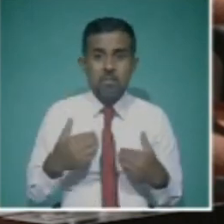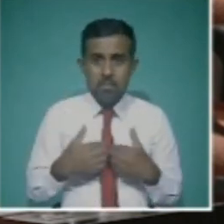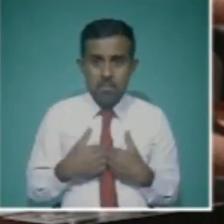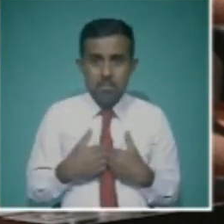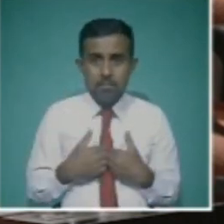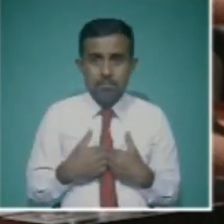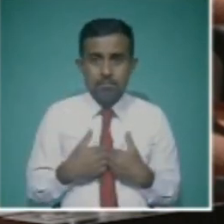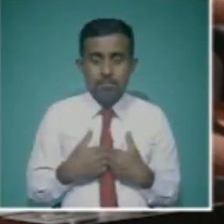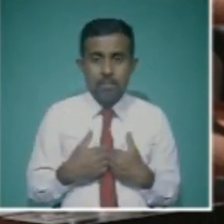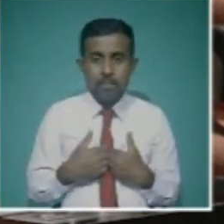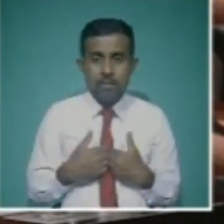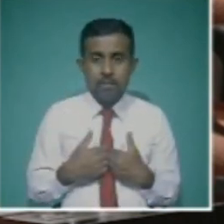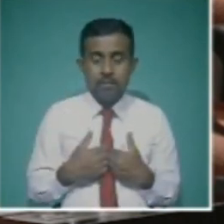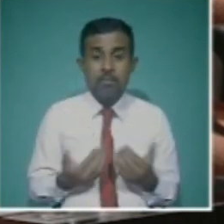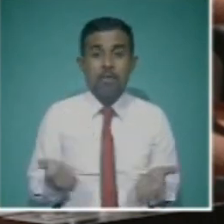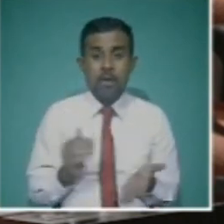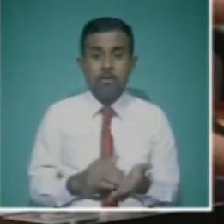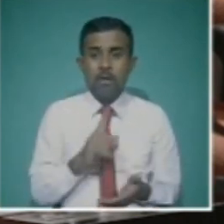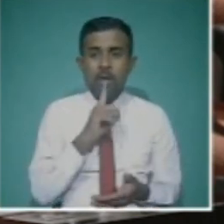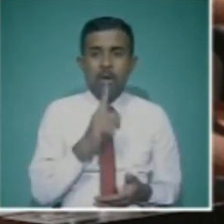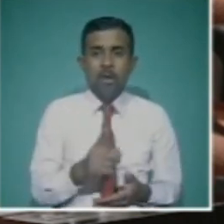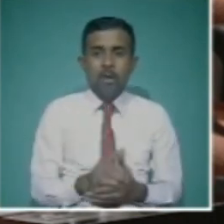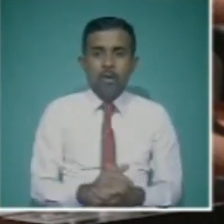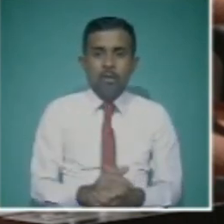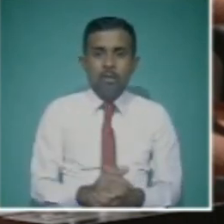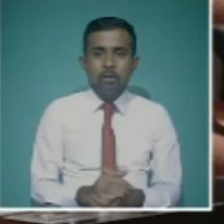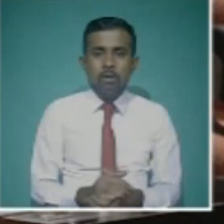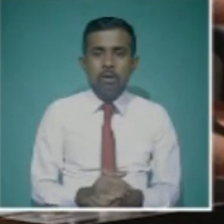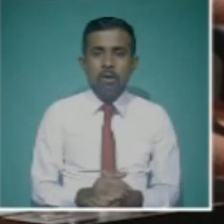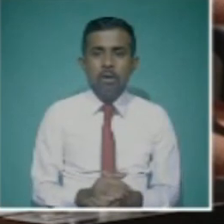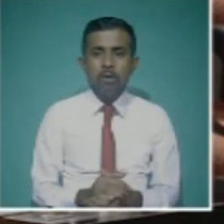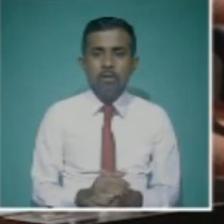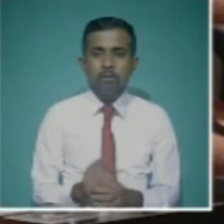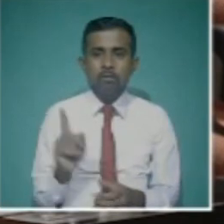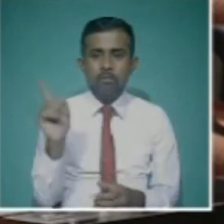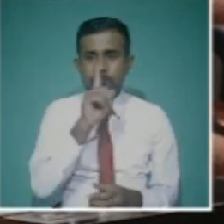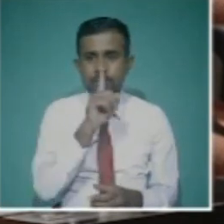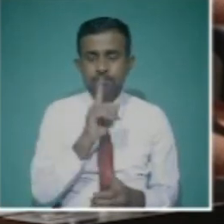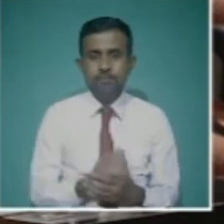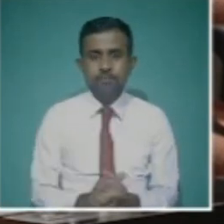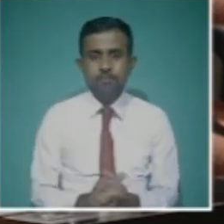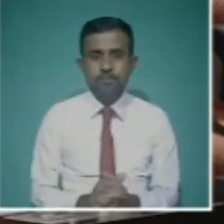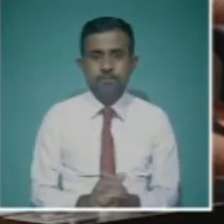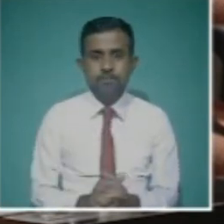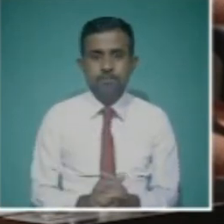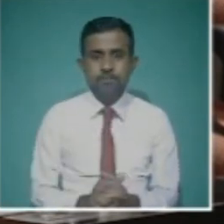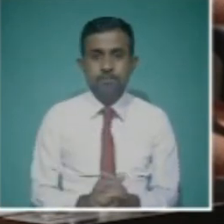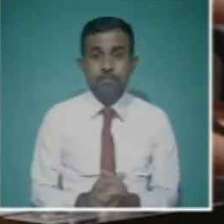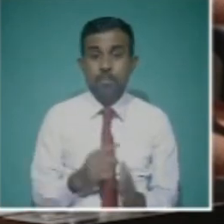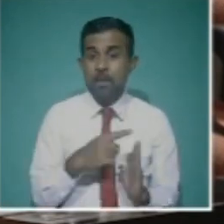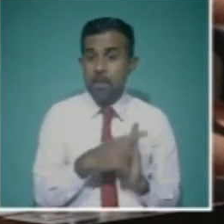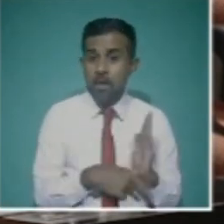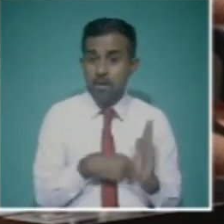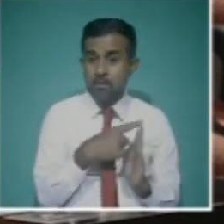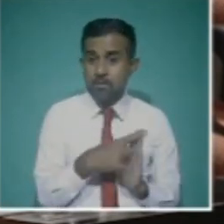wish to reiterate yet again that, firstly, if this country is to genuinely get your out